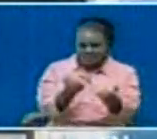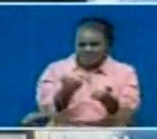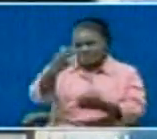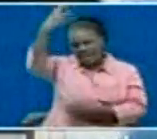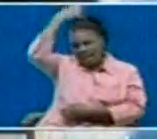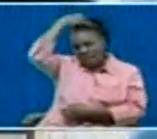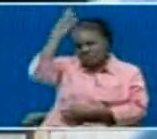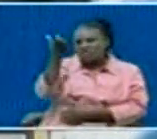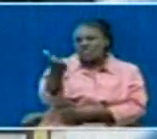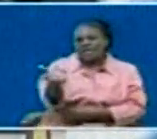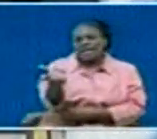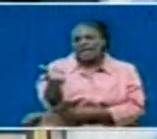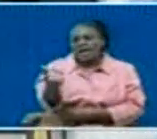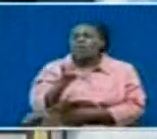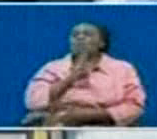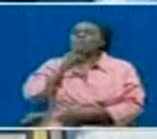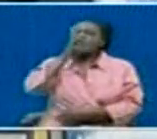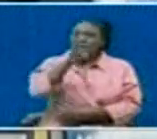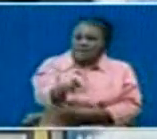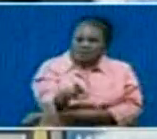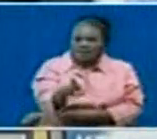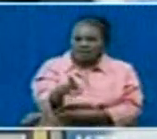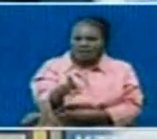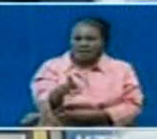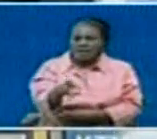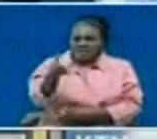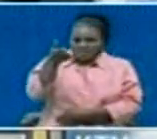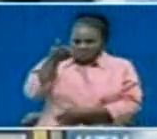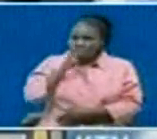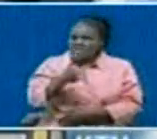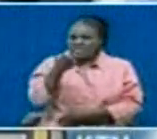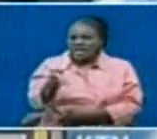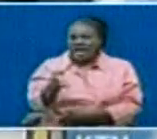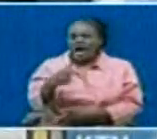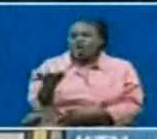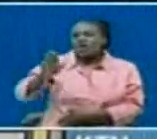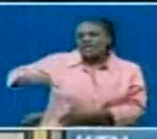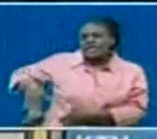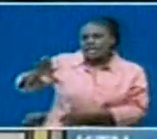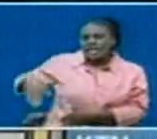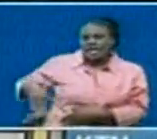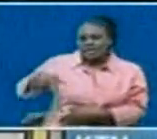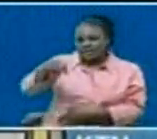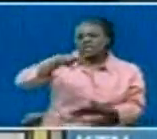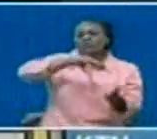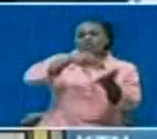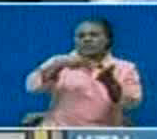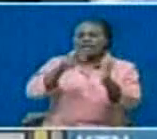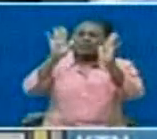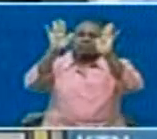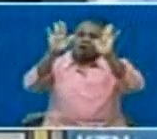Lamu County will neither derail nor delay one of the most